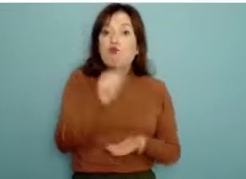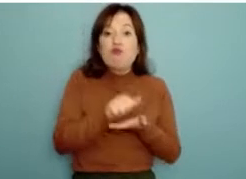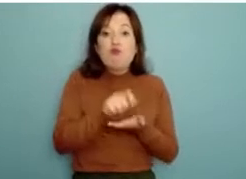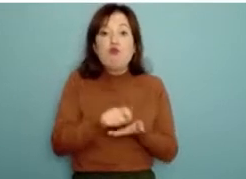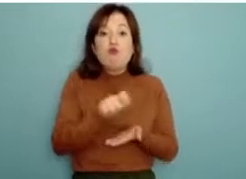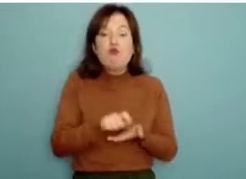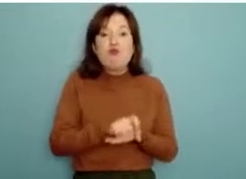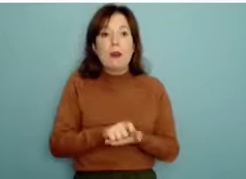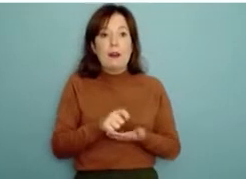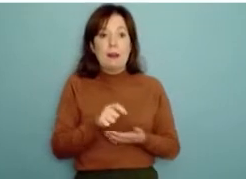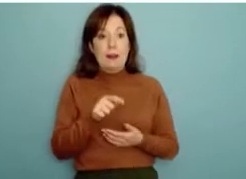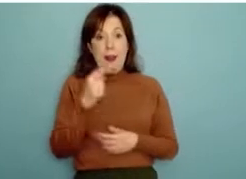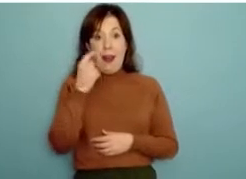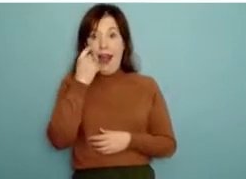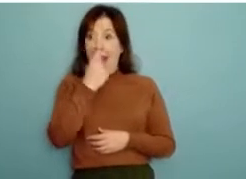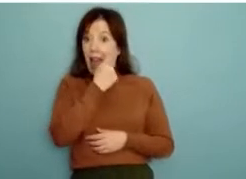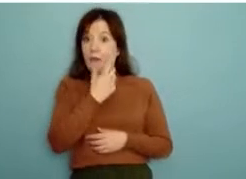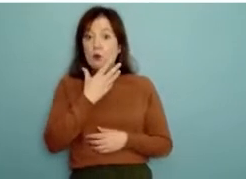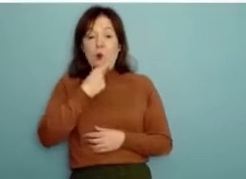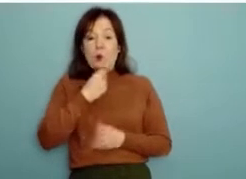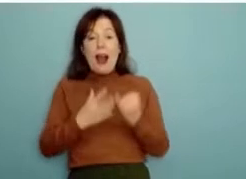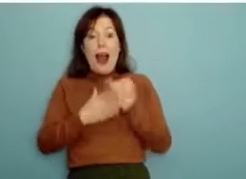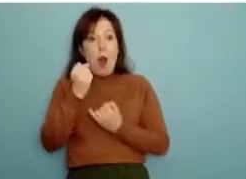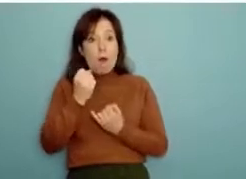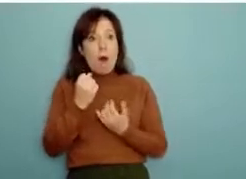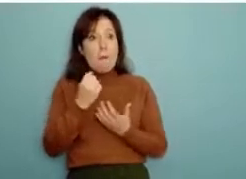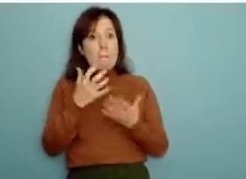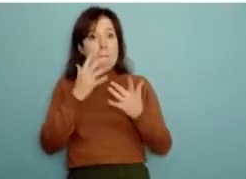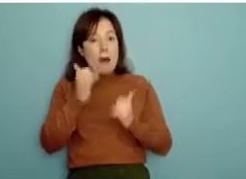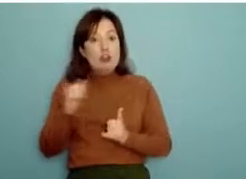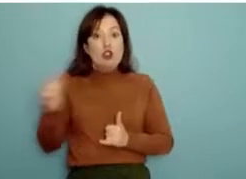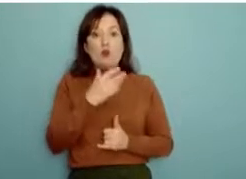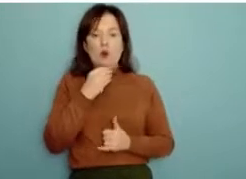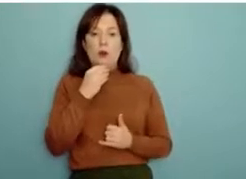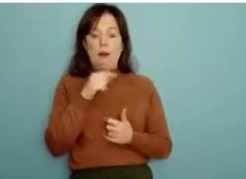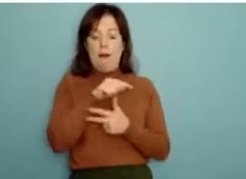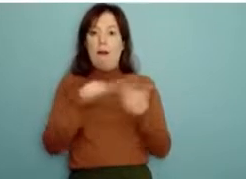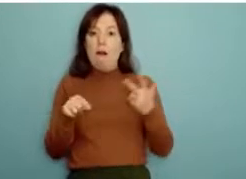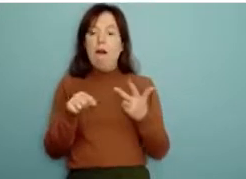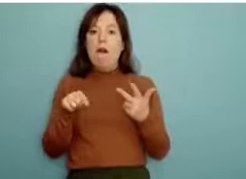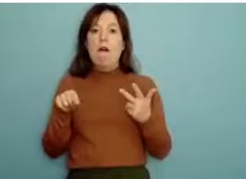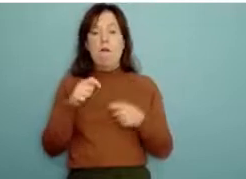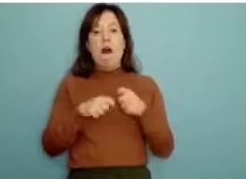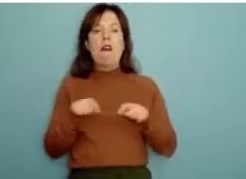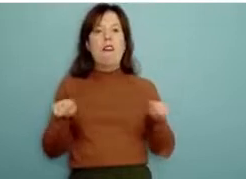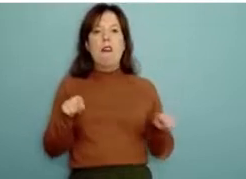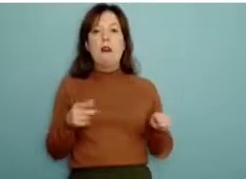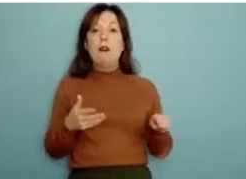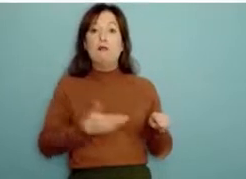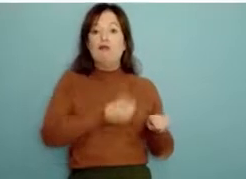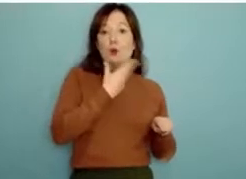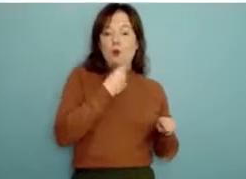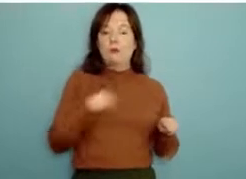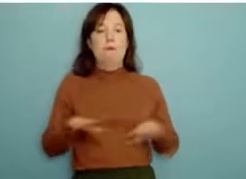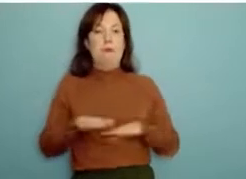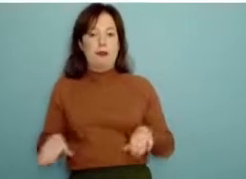strong evidence base for outcome measures, which there is, all play an important role. So in terms of implications from